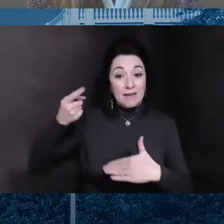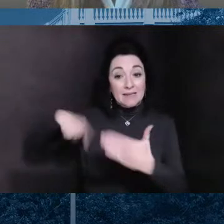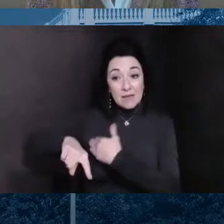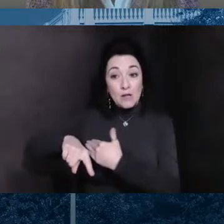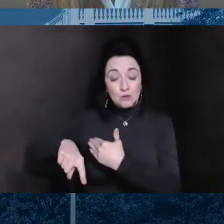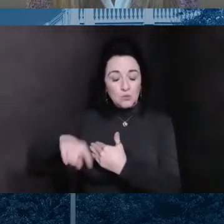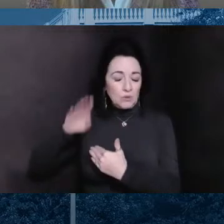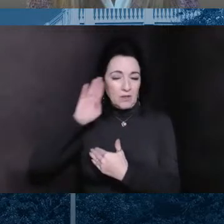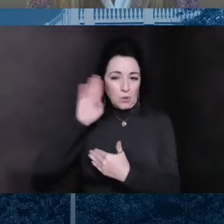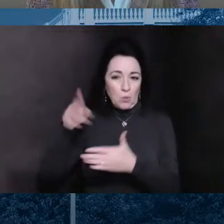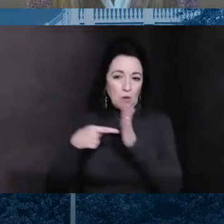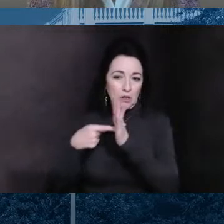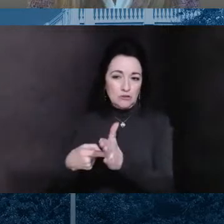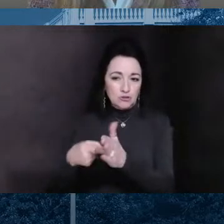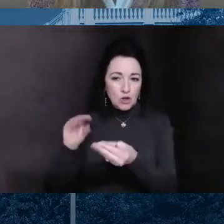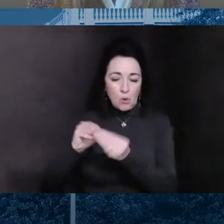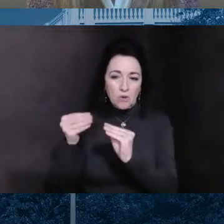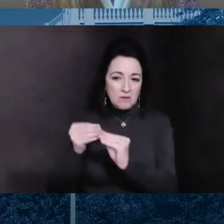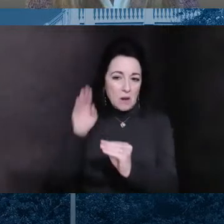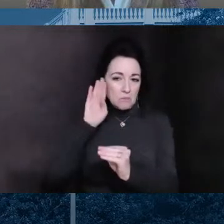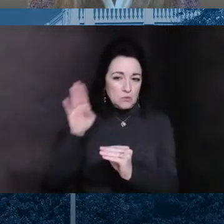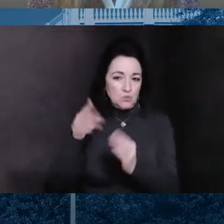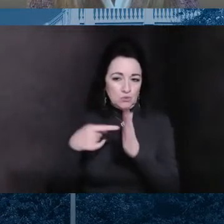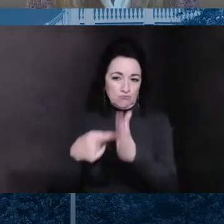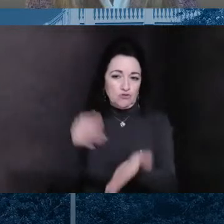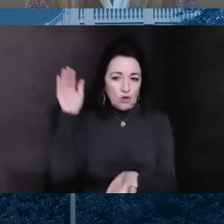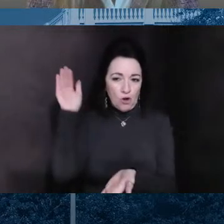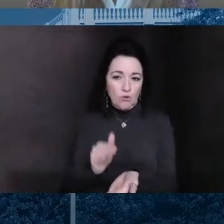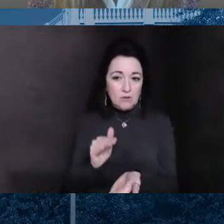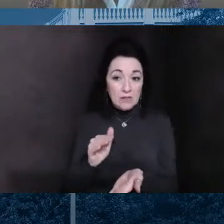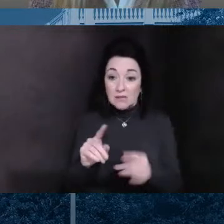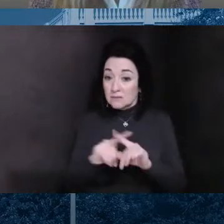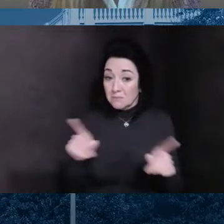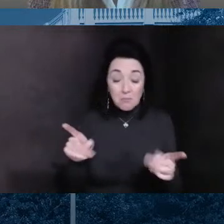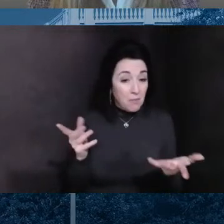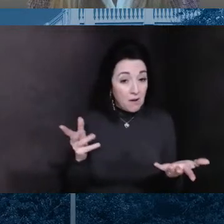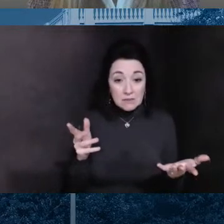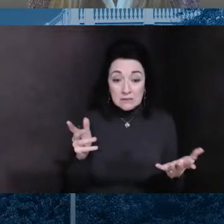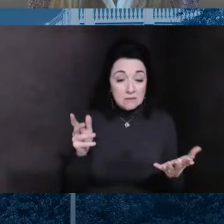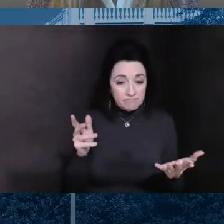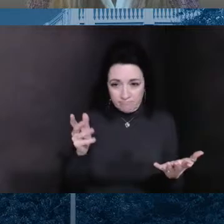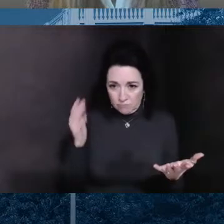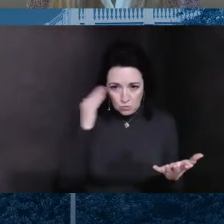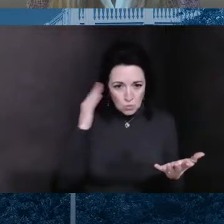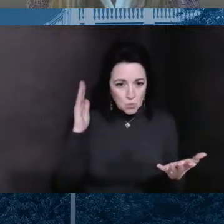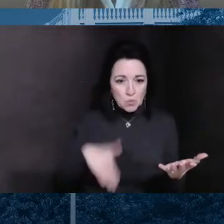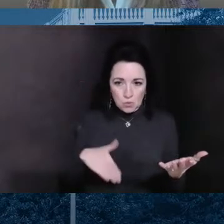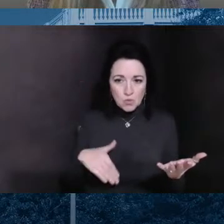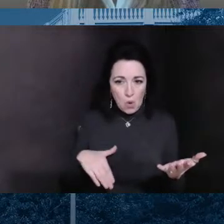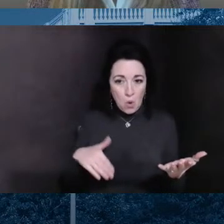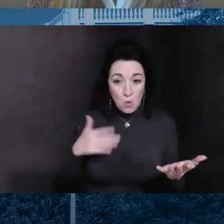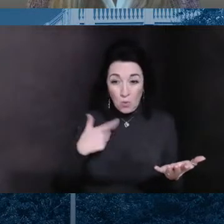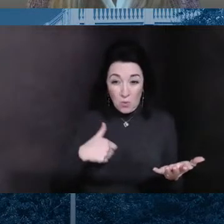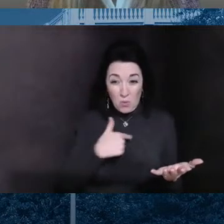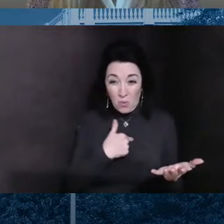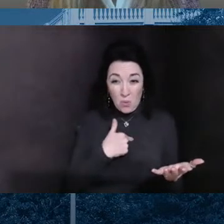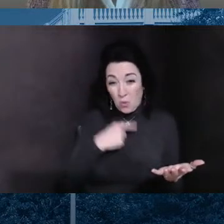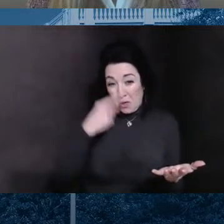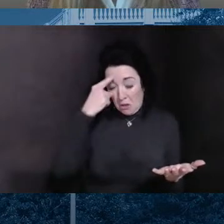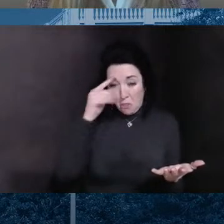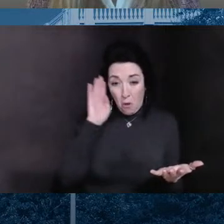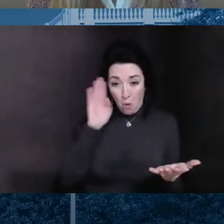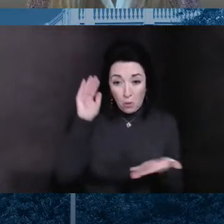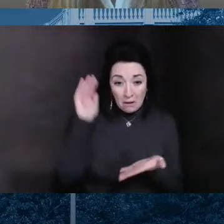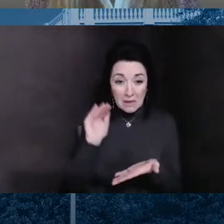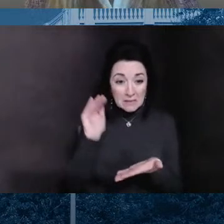south. But as the governor alluded to when we opened up, the demand is there. I think we were both talking about it before this. We expected to see it kind of decrease in that